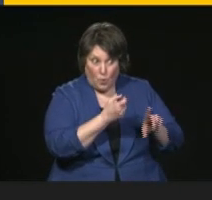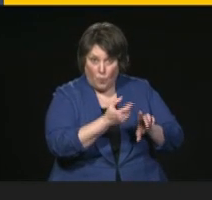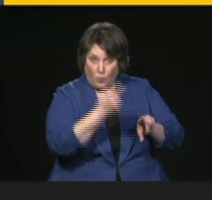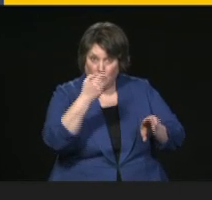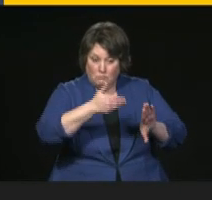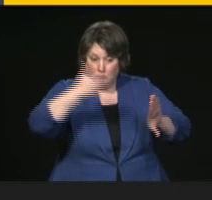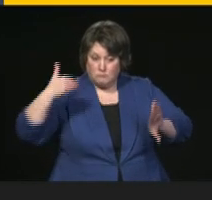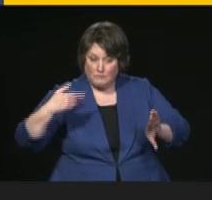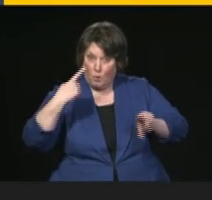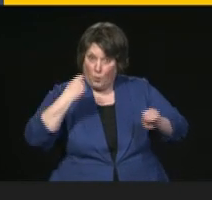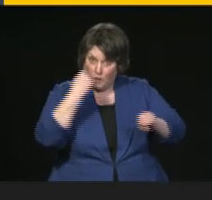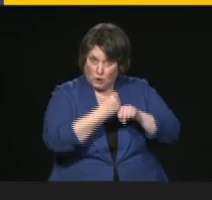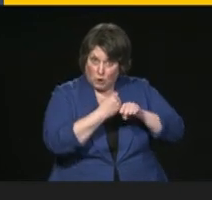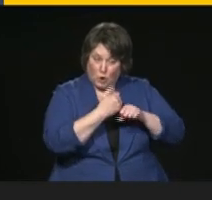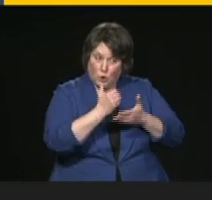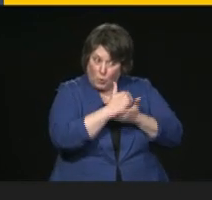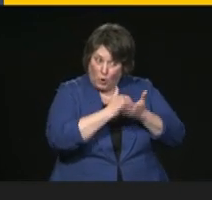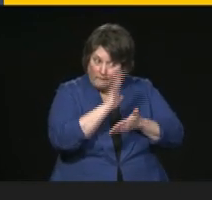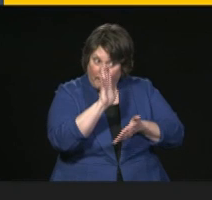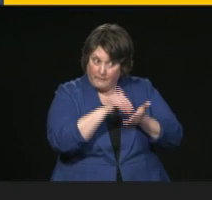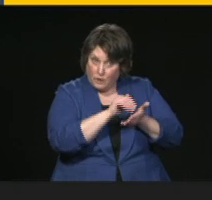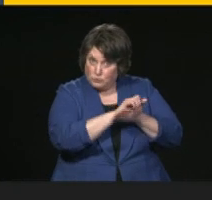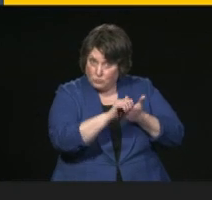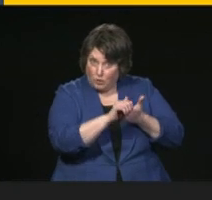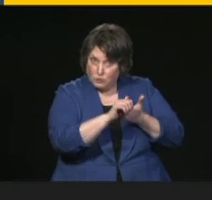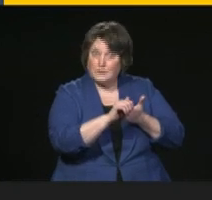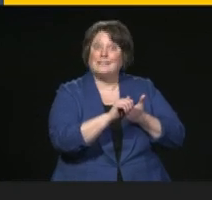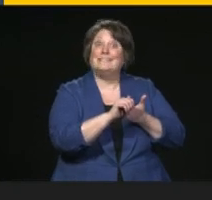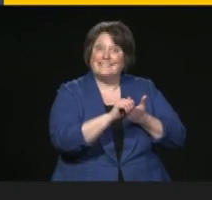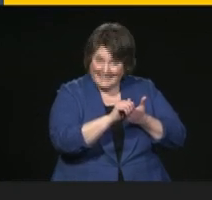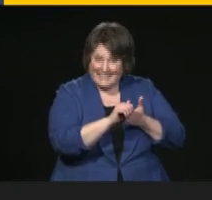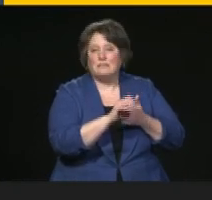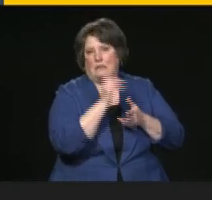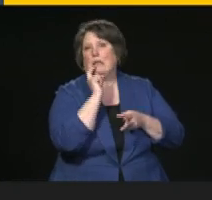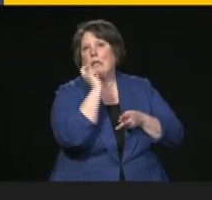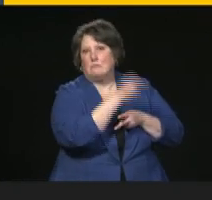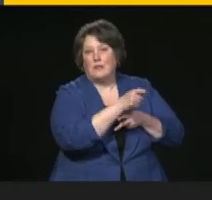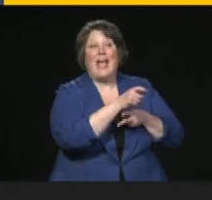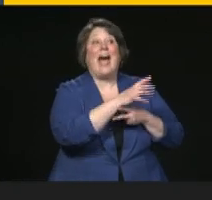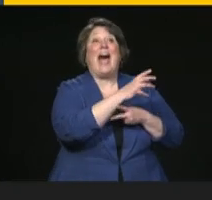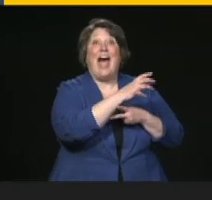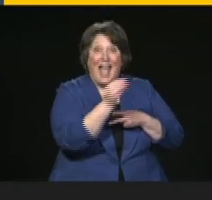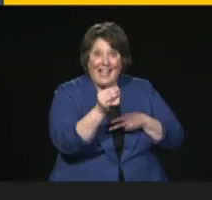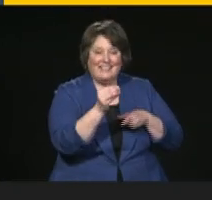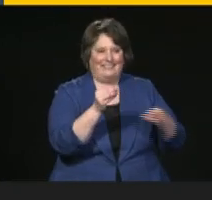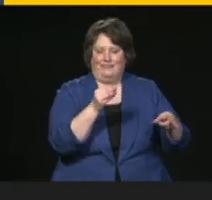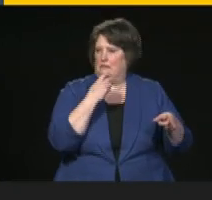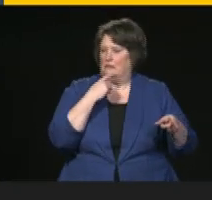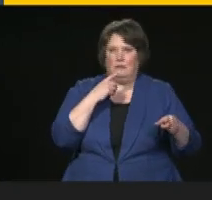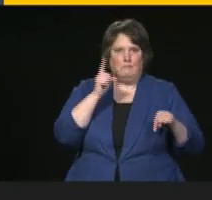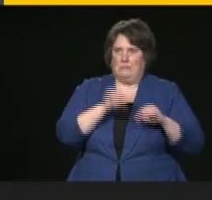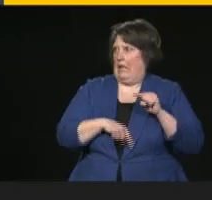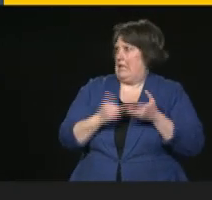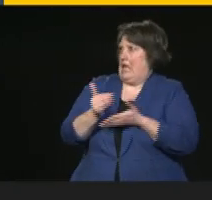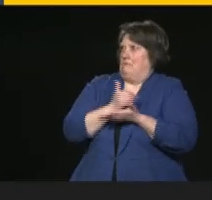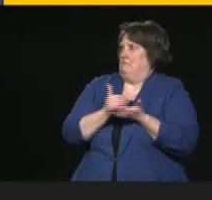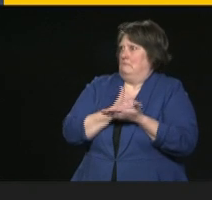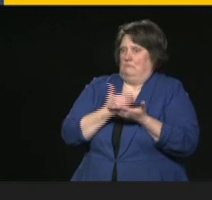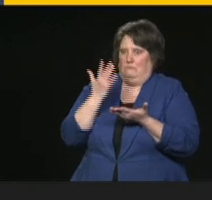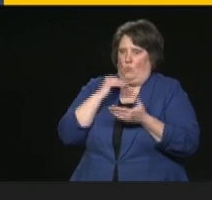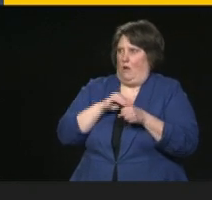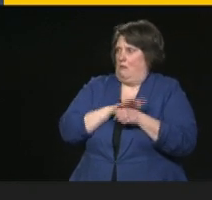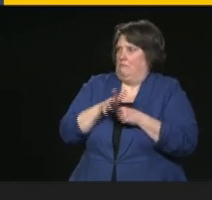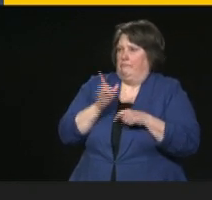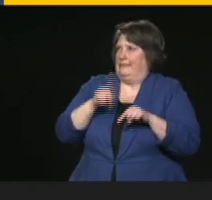if they find themselves in a situation in which they cannot earn income right now because of COVID-19. Okay. So from what